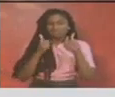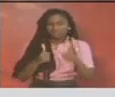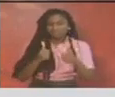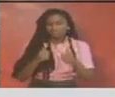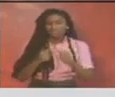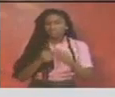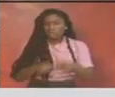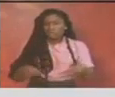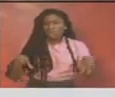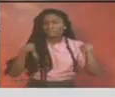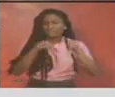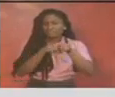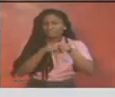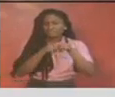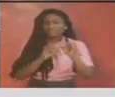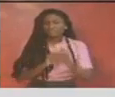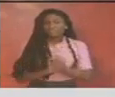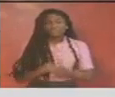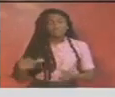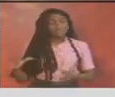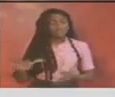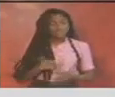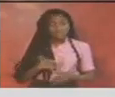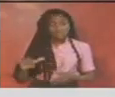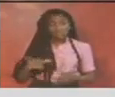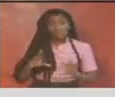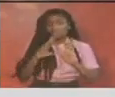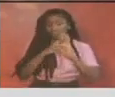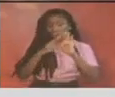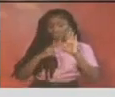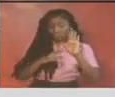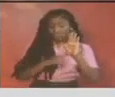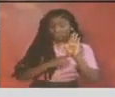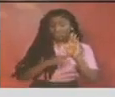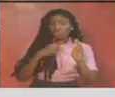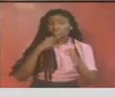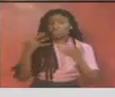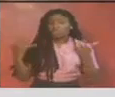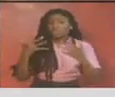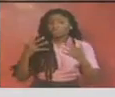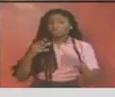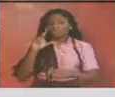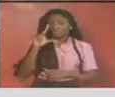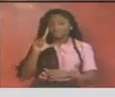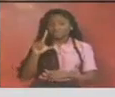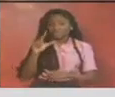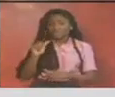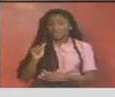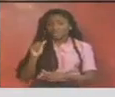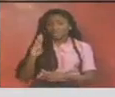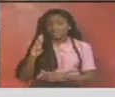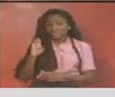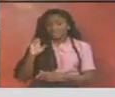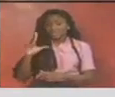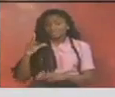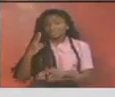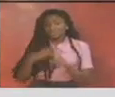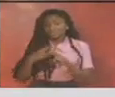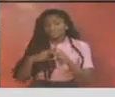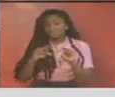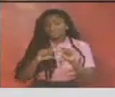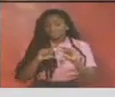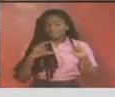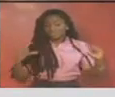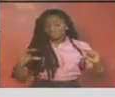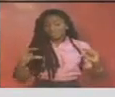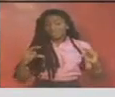And regulators also have to take a look at product labeling. So although there may be a regional system that looks at these